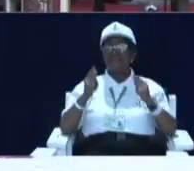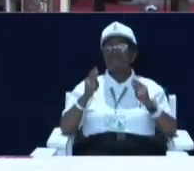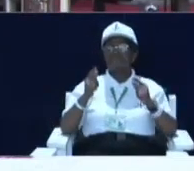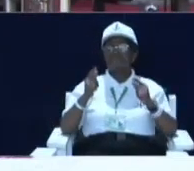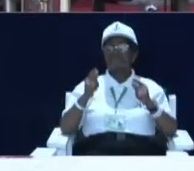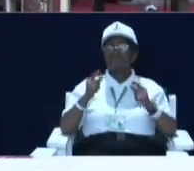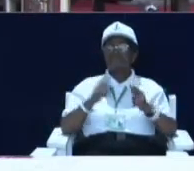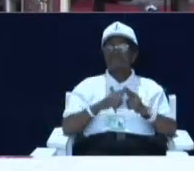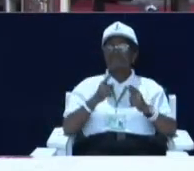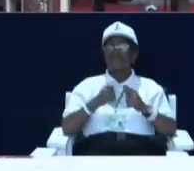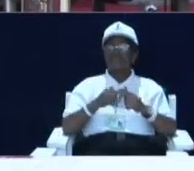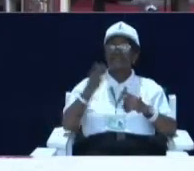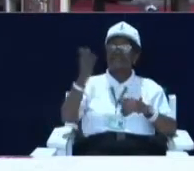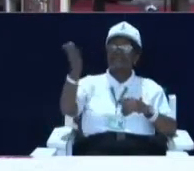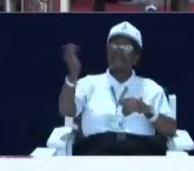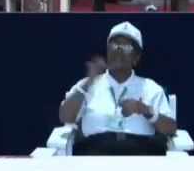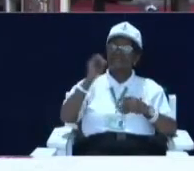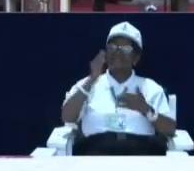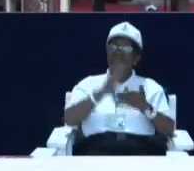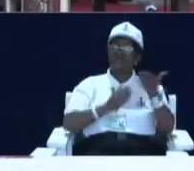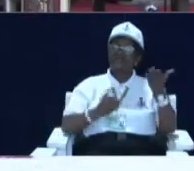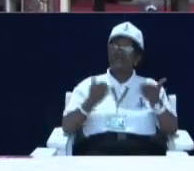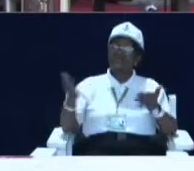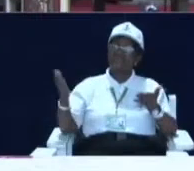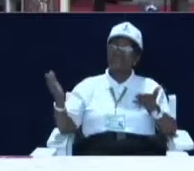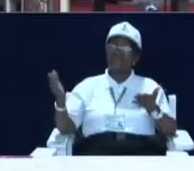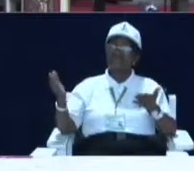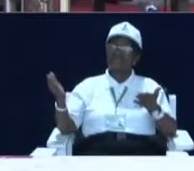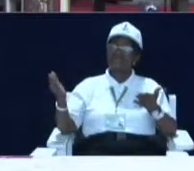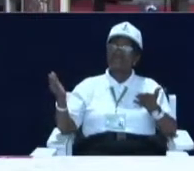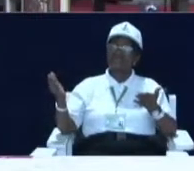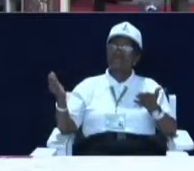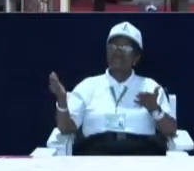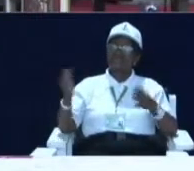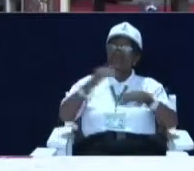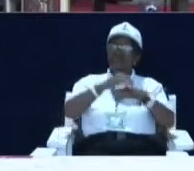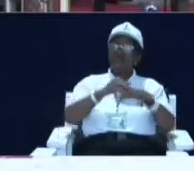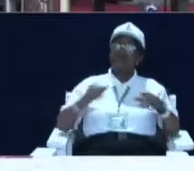But then there is something called life more abundant.